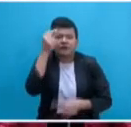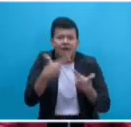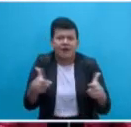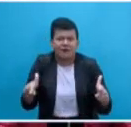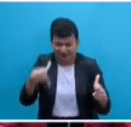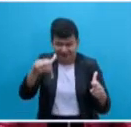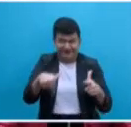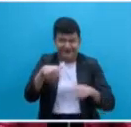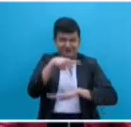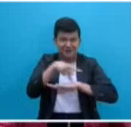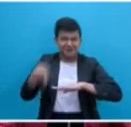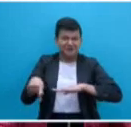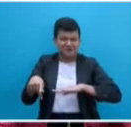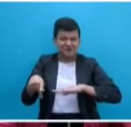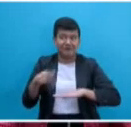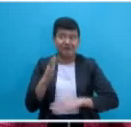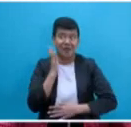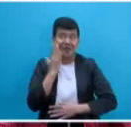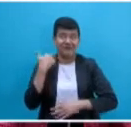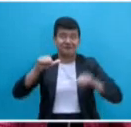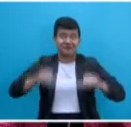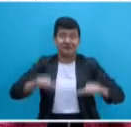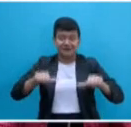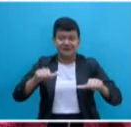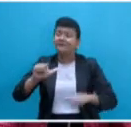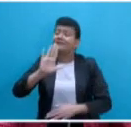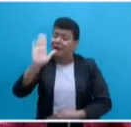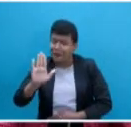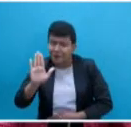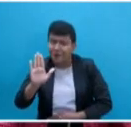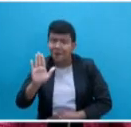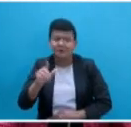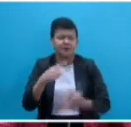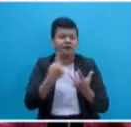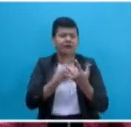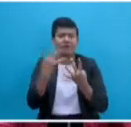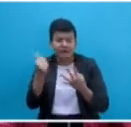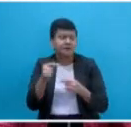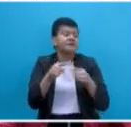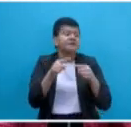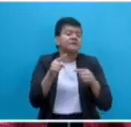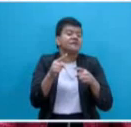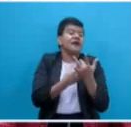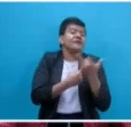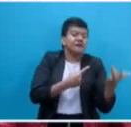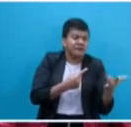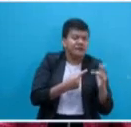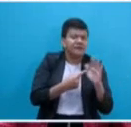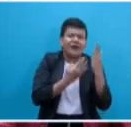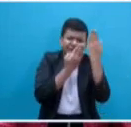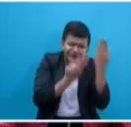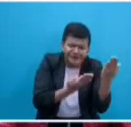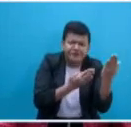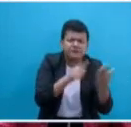4 languages, Mr. Speaker, sir. He referred to the 6-year-old Shavnil Kumar, who, to use